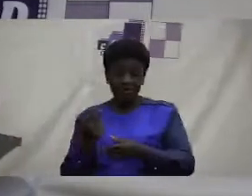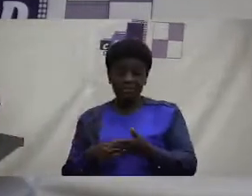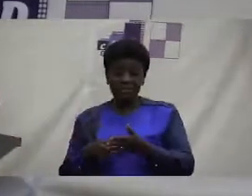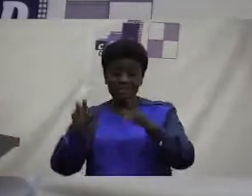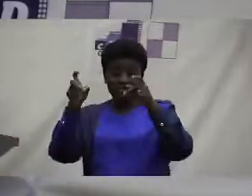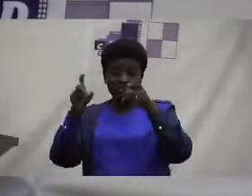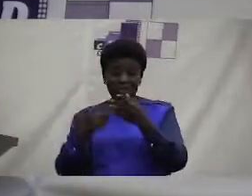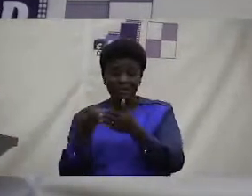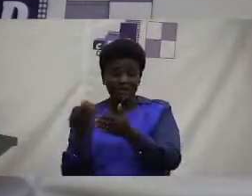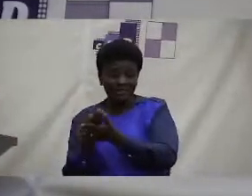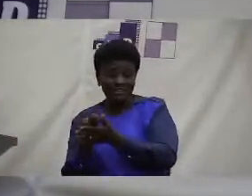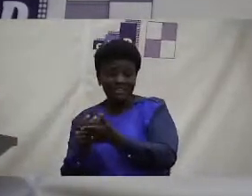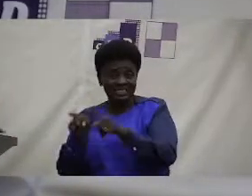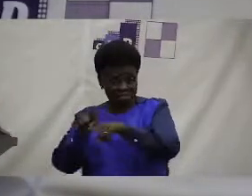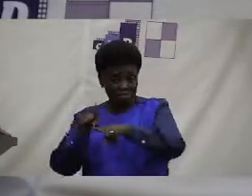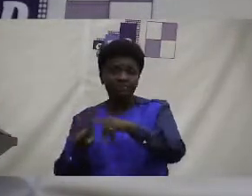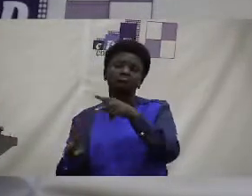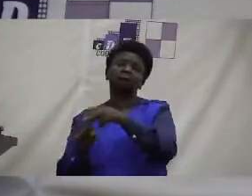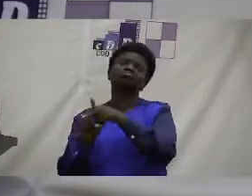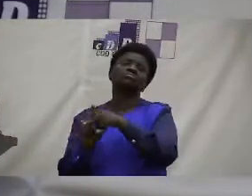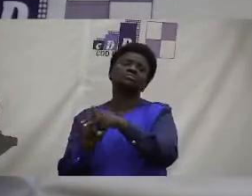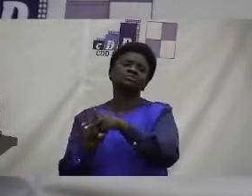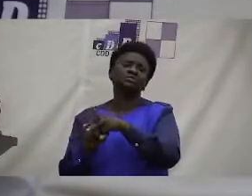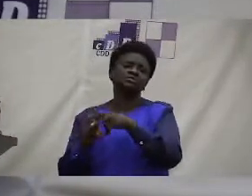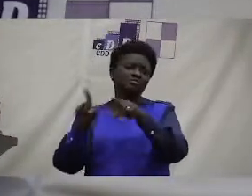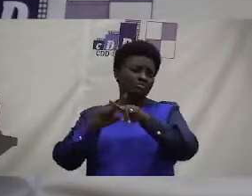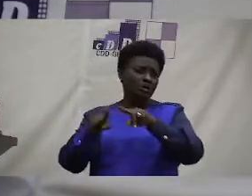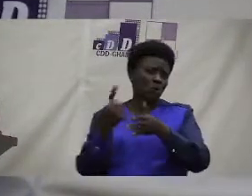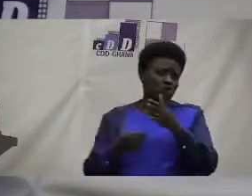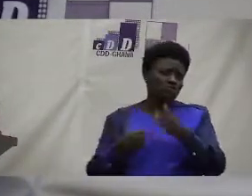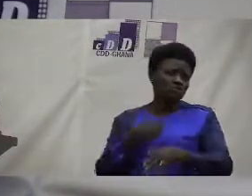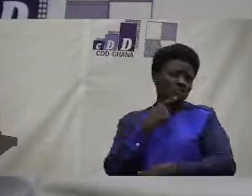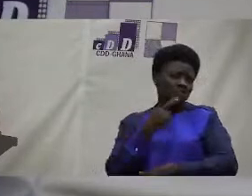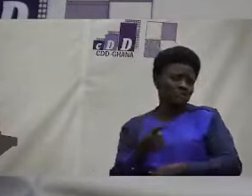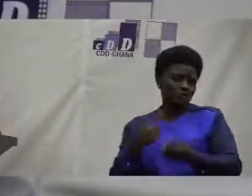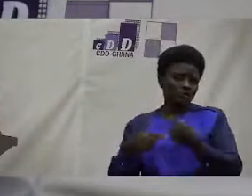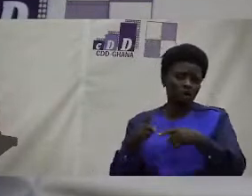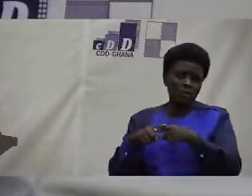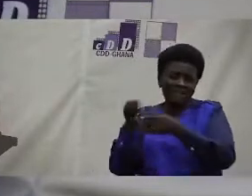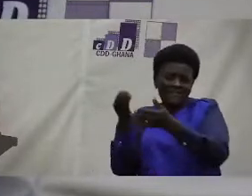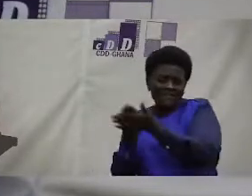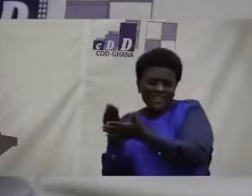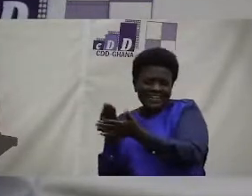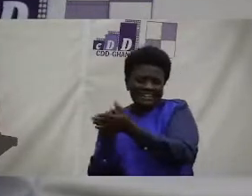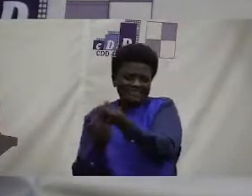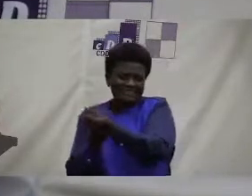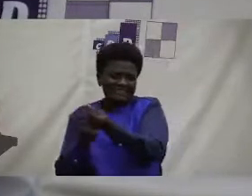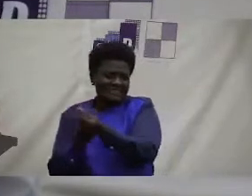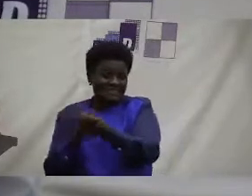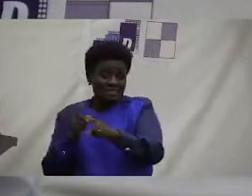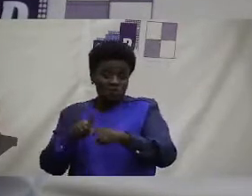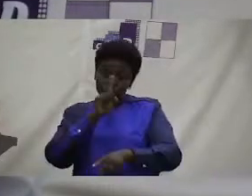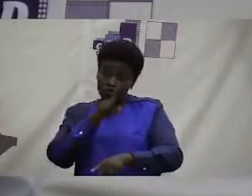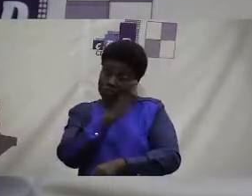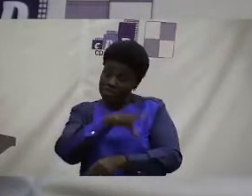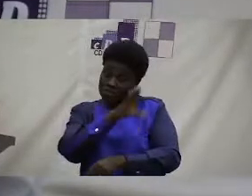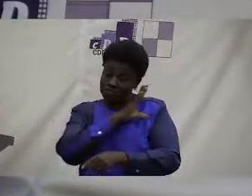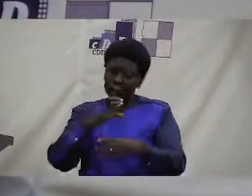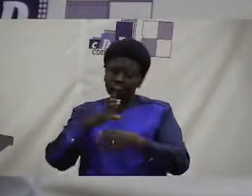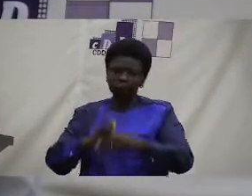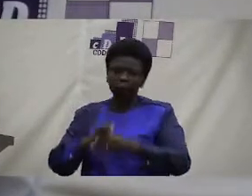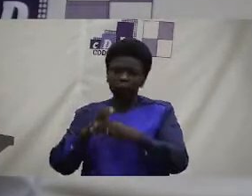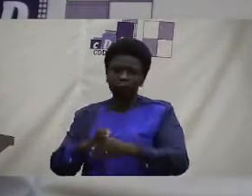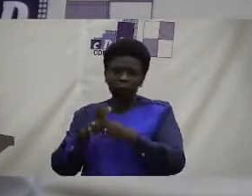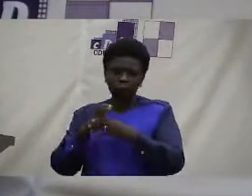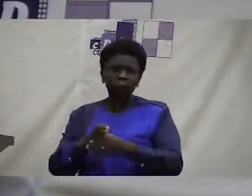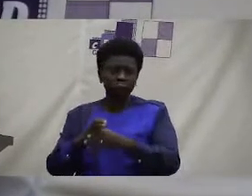of funding that has also come up today. But I also want to say, when it comes to funding, civil society are very careful in the fund that